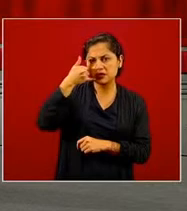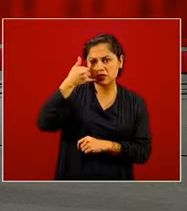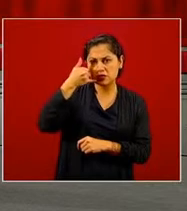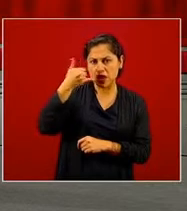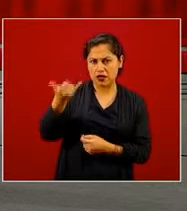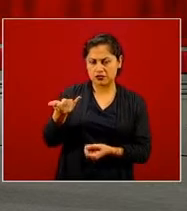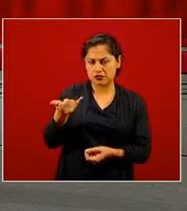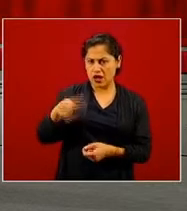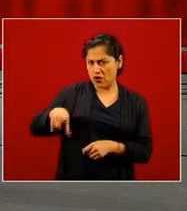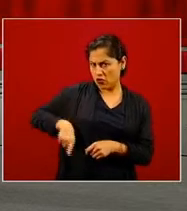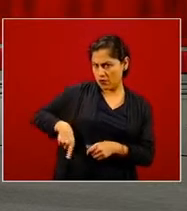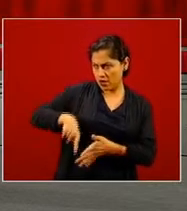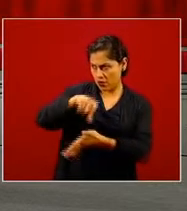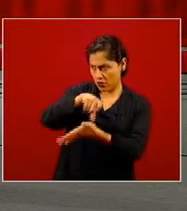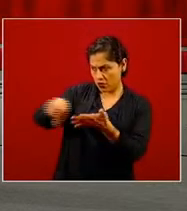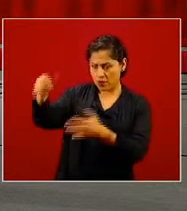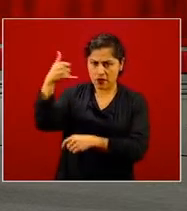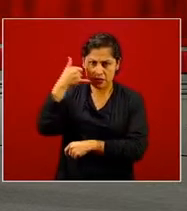that's not